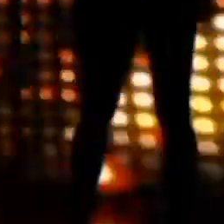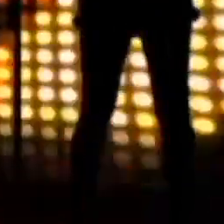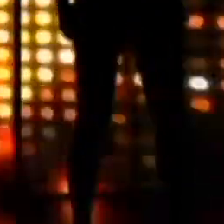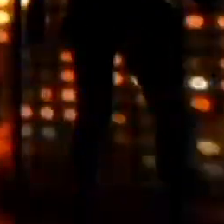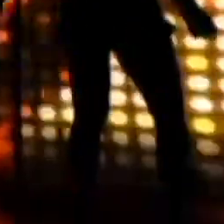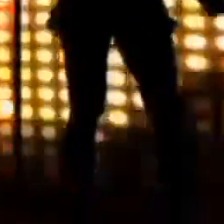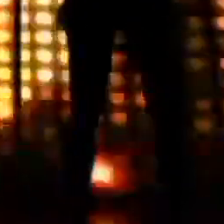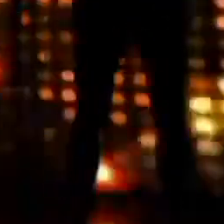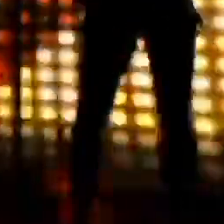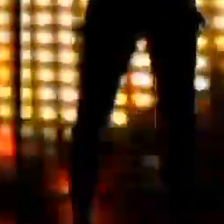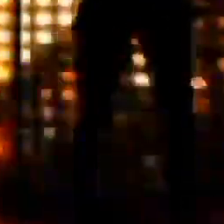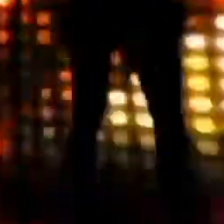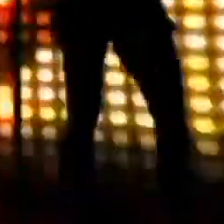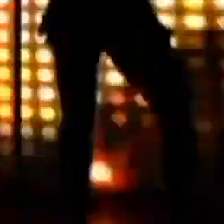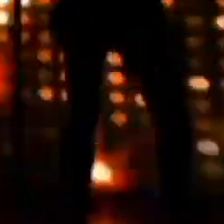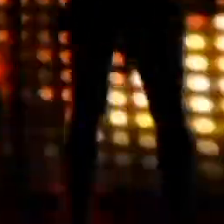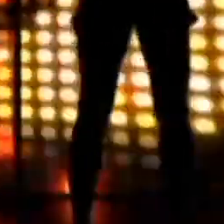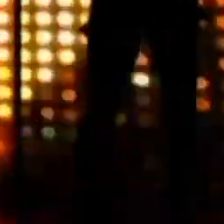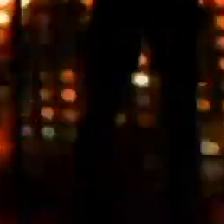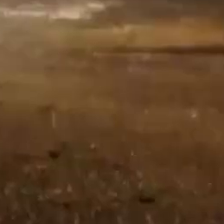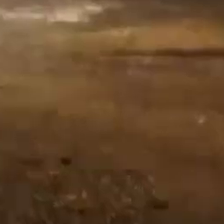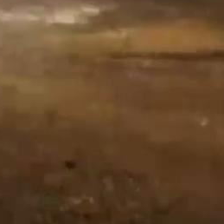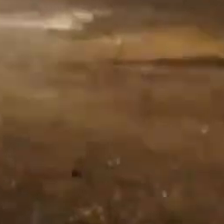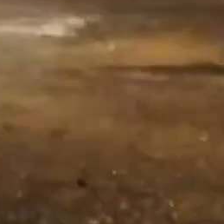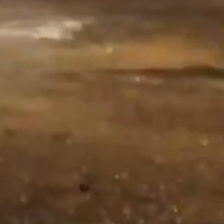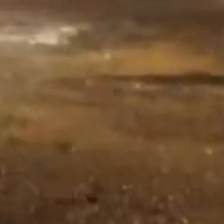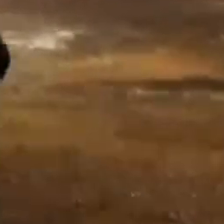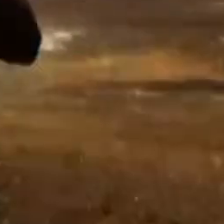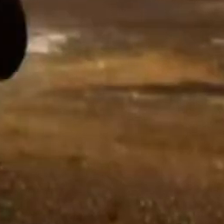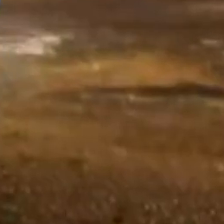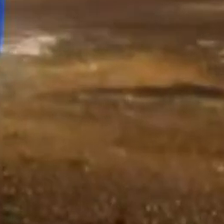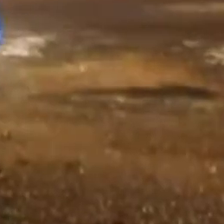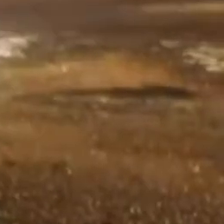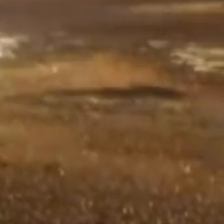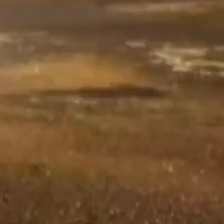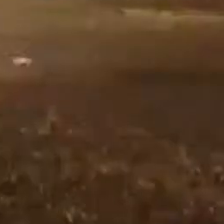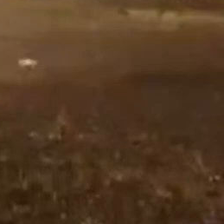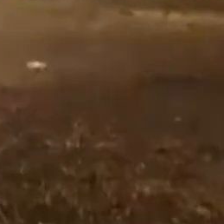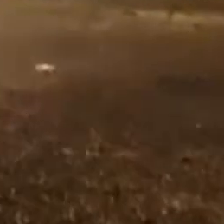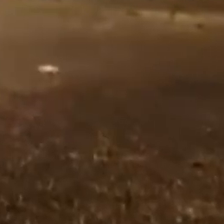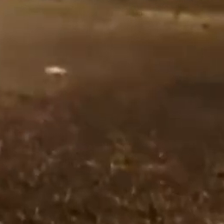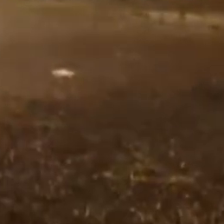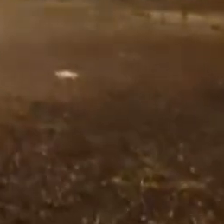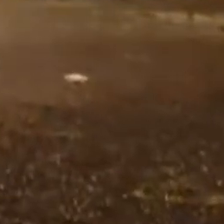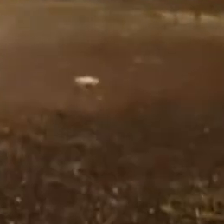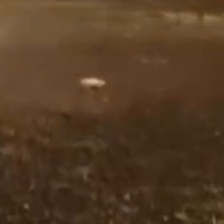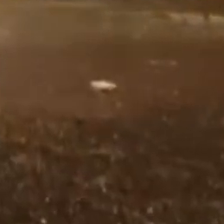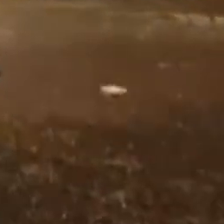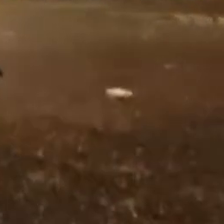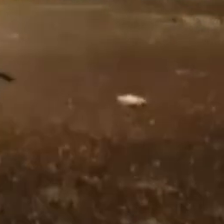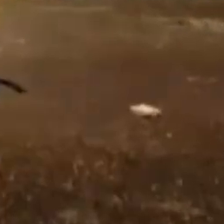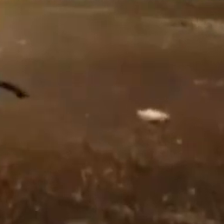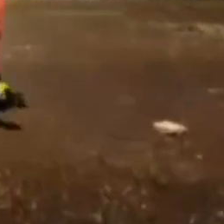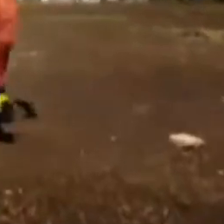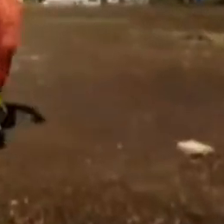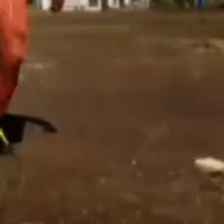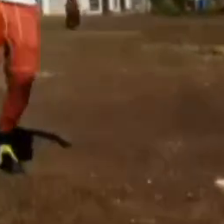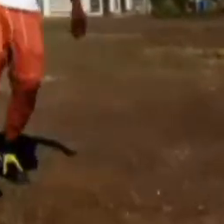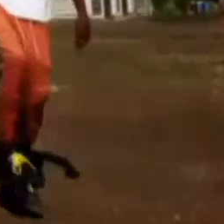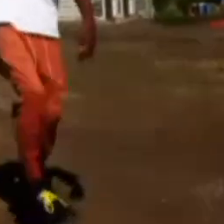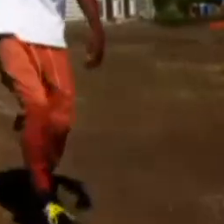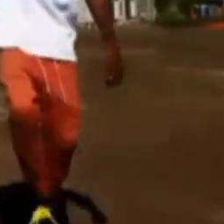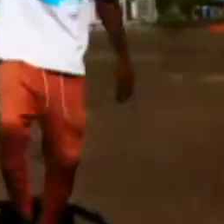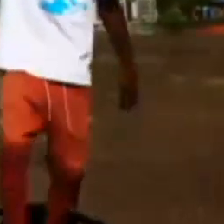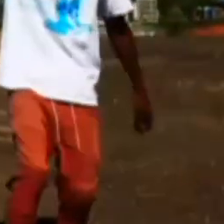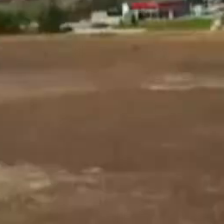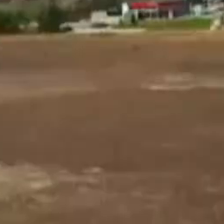risk. Yeah. I see. I wash my hands before I touch. I see. I close my mouth